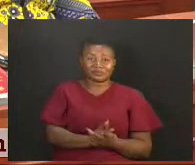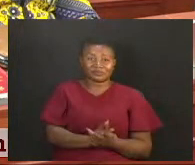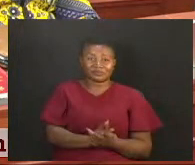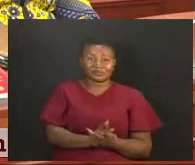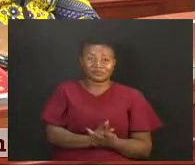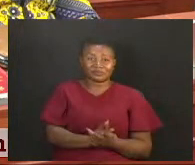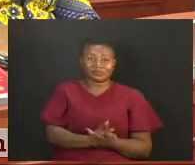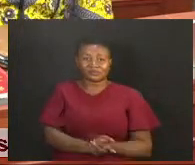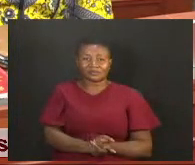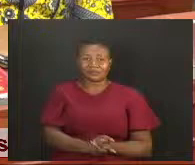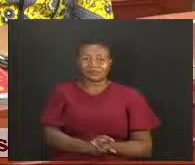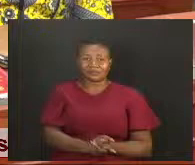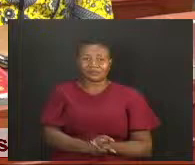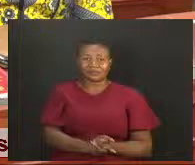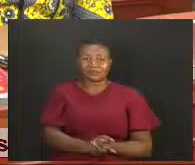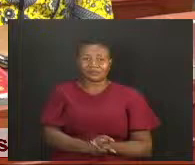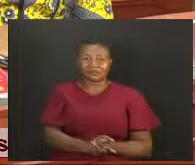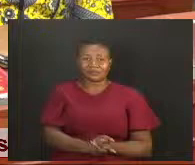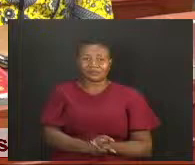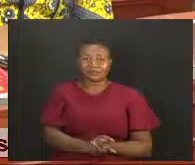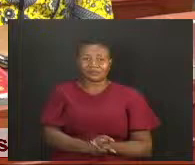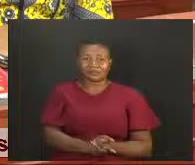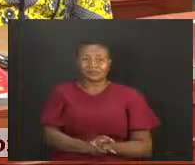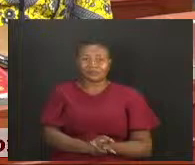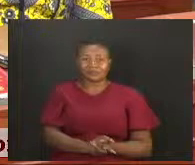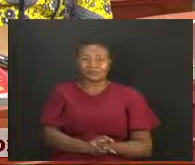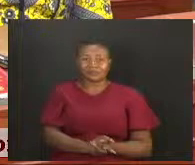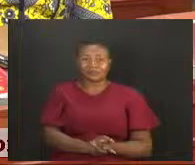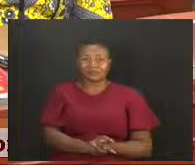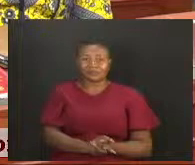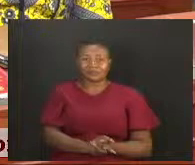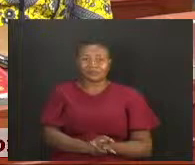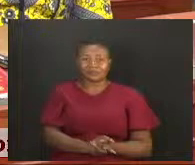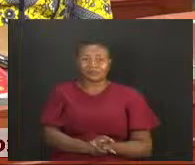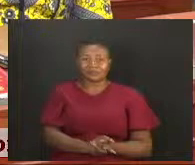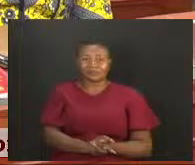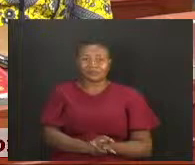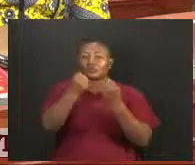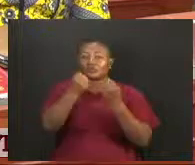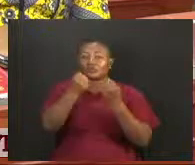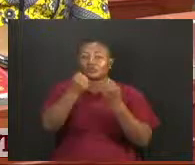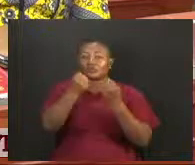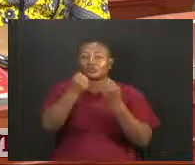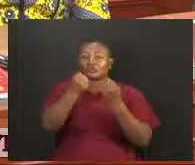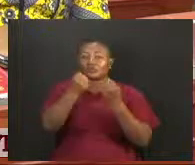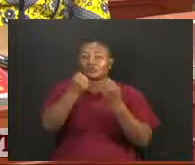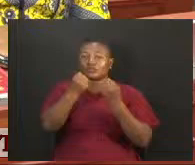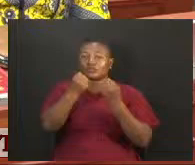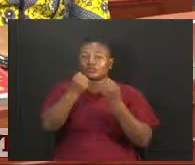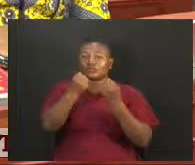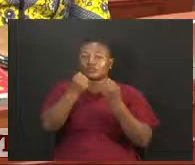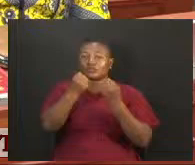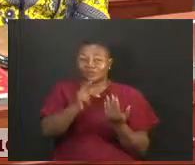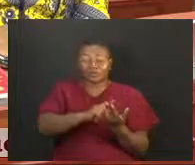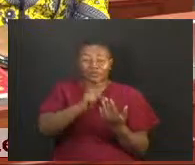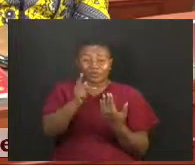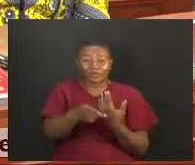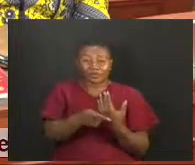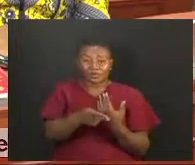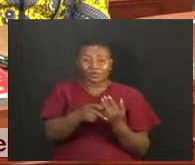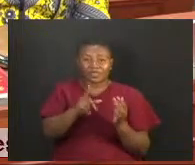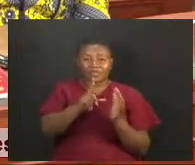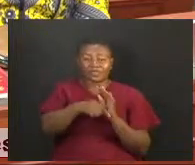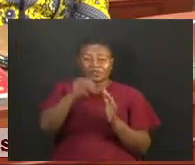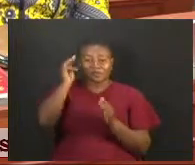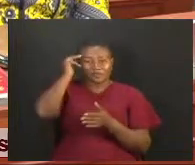The repetition of the social intervention programs, Mr. Speaker, and then the minister